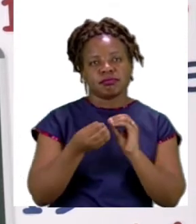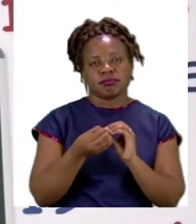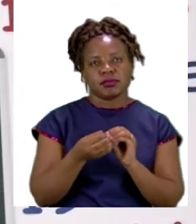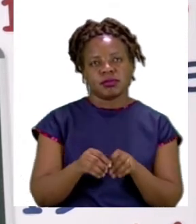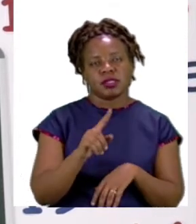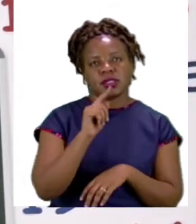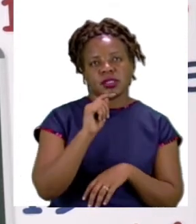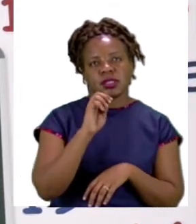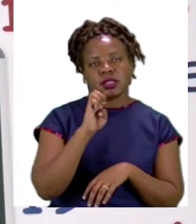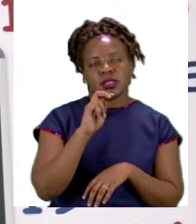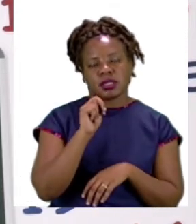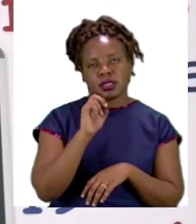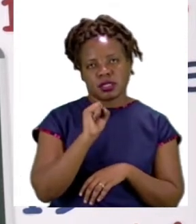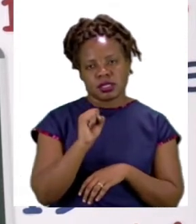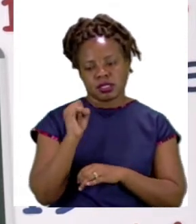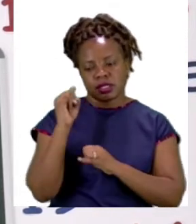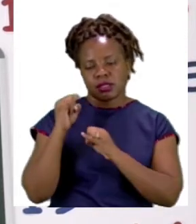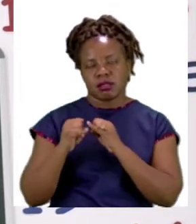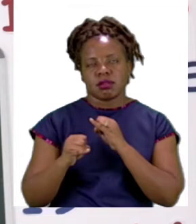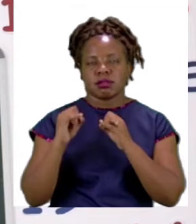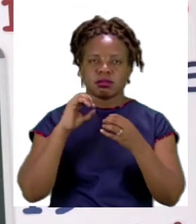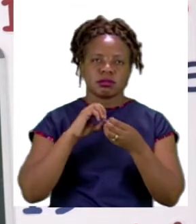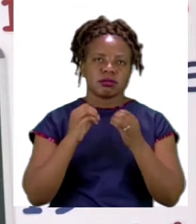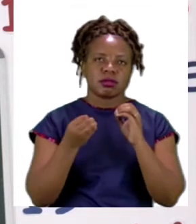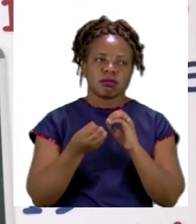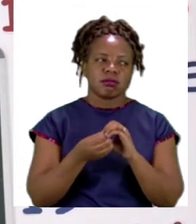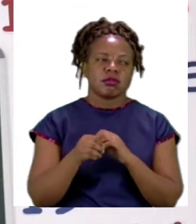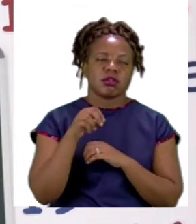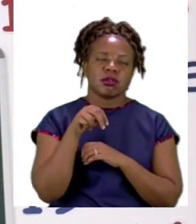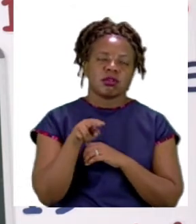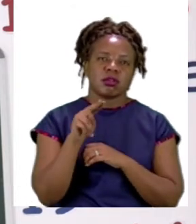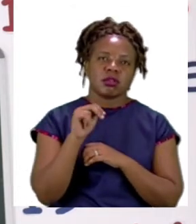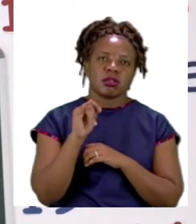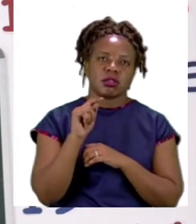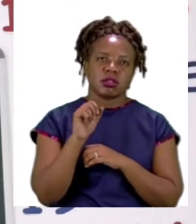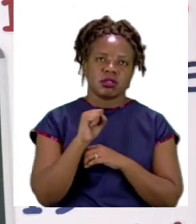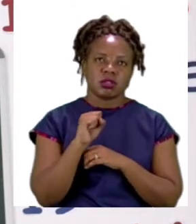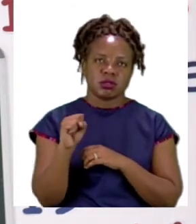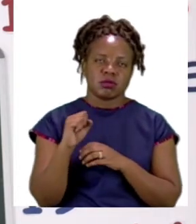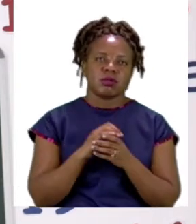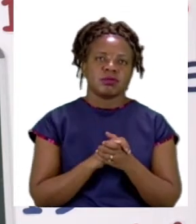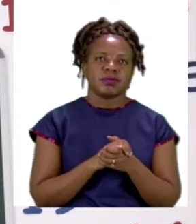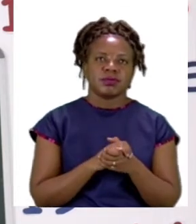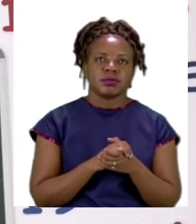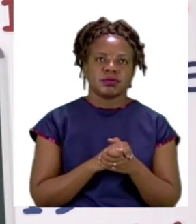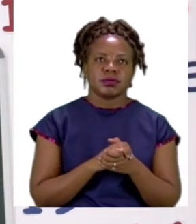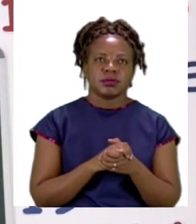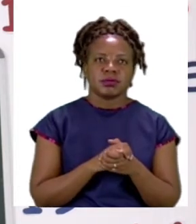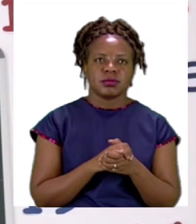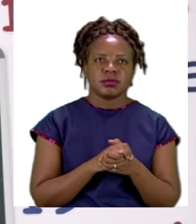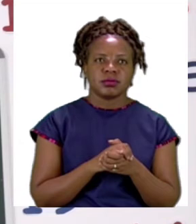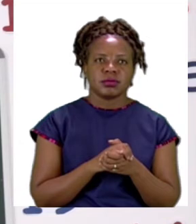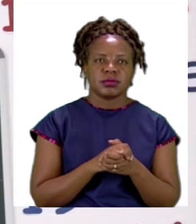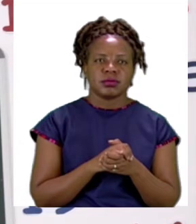Mrs. Units. So as we are doing these ones, you need to remember that where the number is sitting under